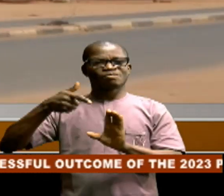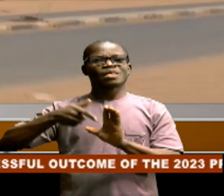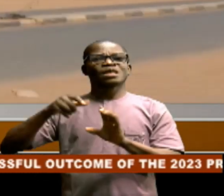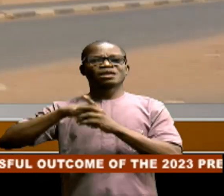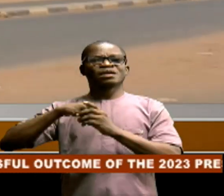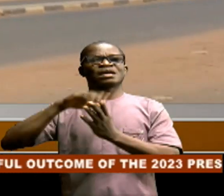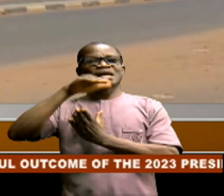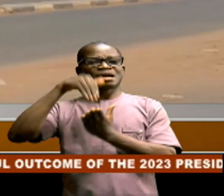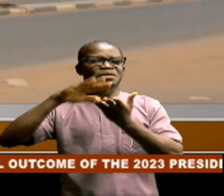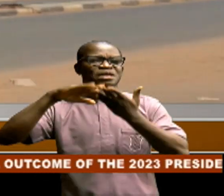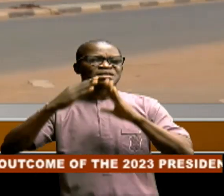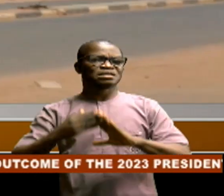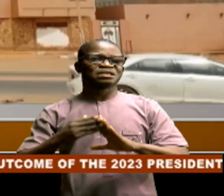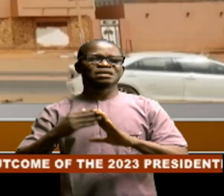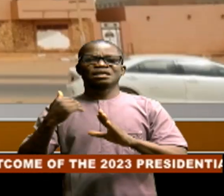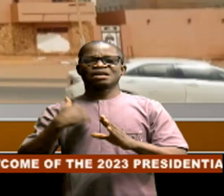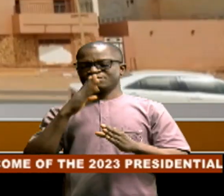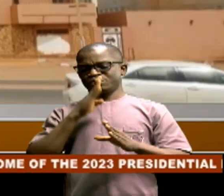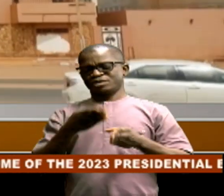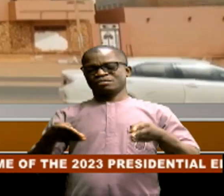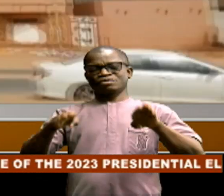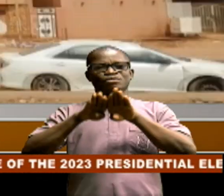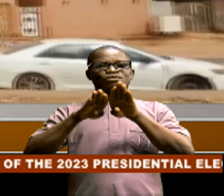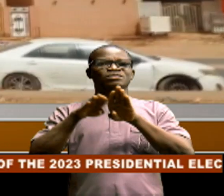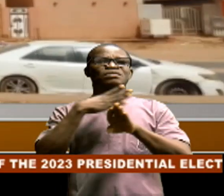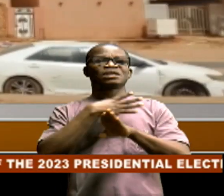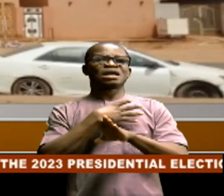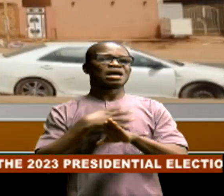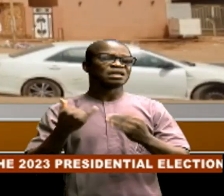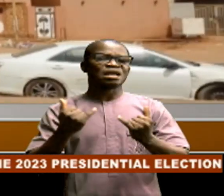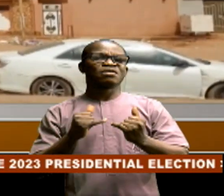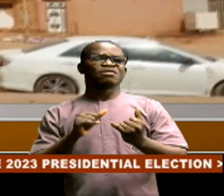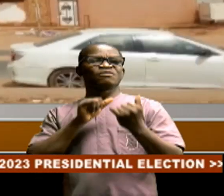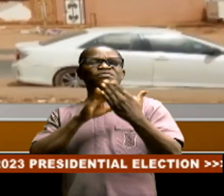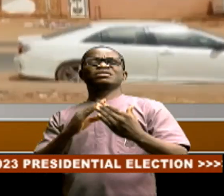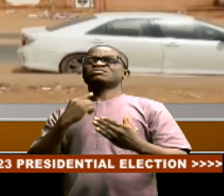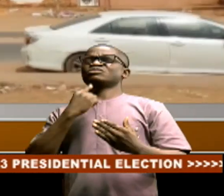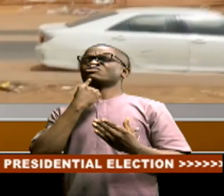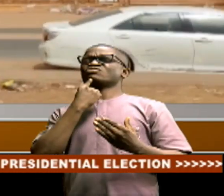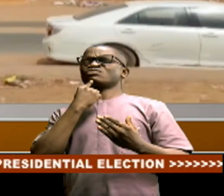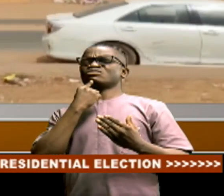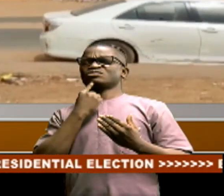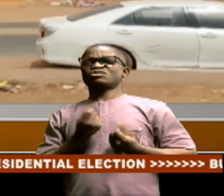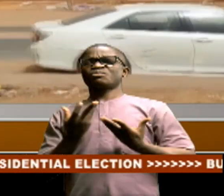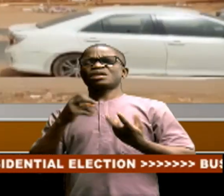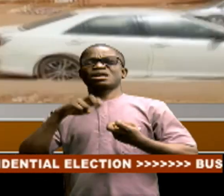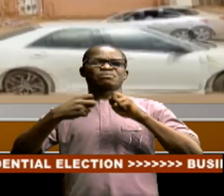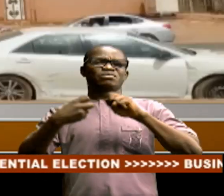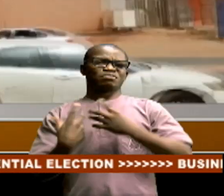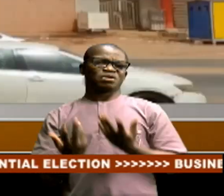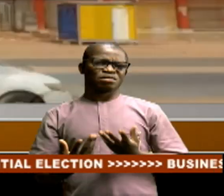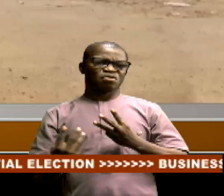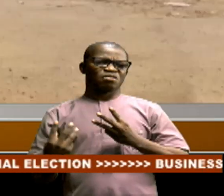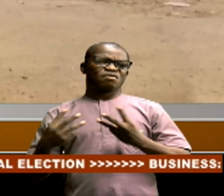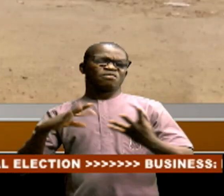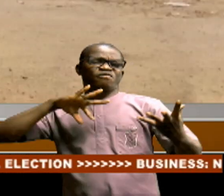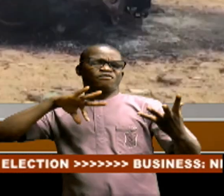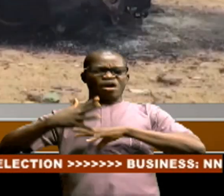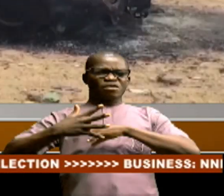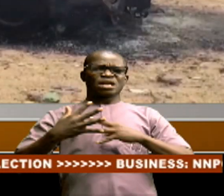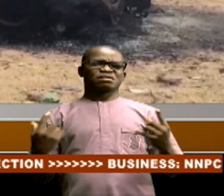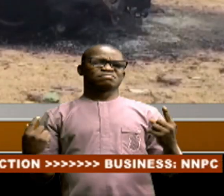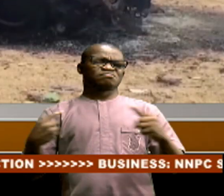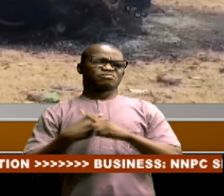city, Khartoum, have been closed and are facing serious supply problems. The violent clashes have